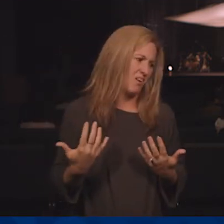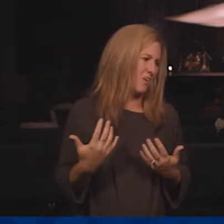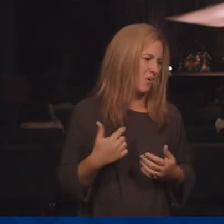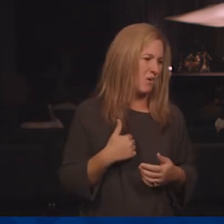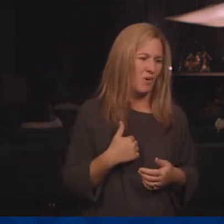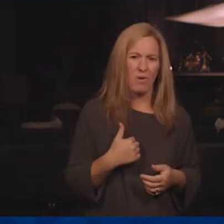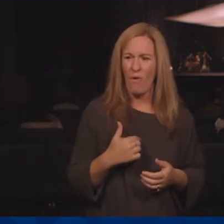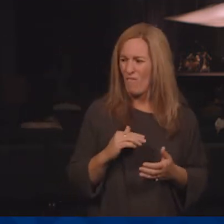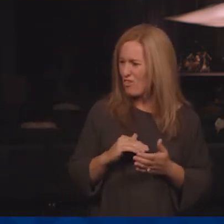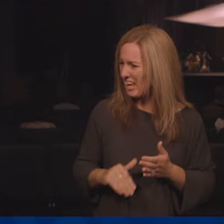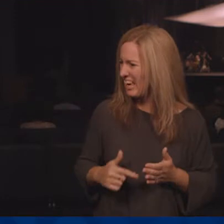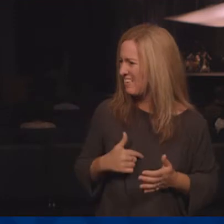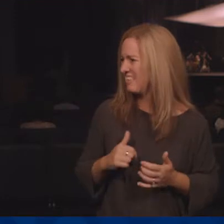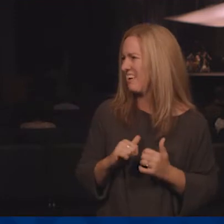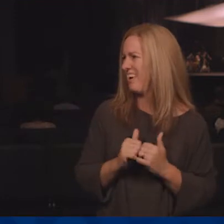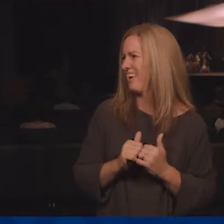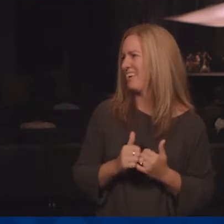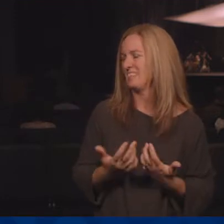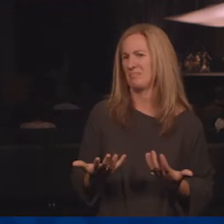be forgiven?